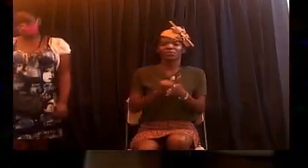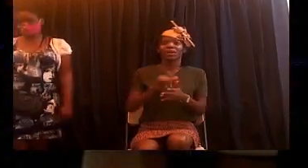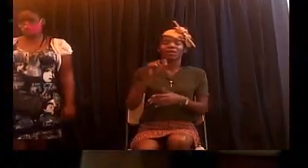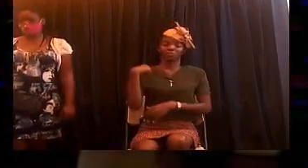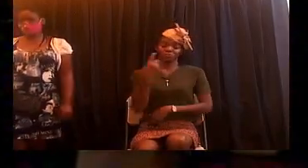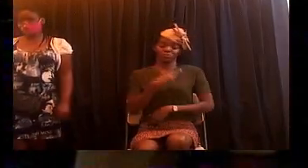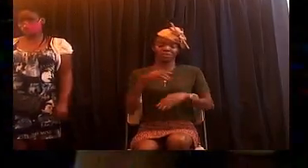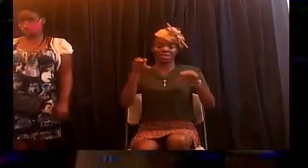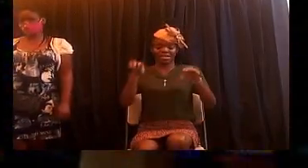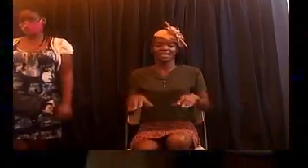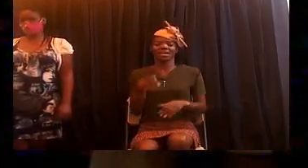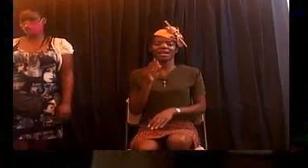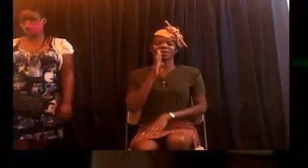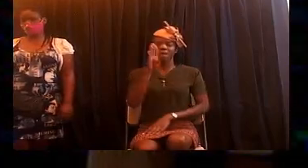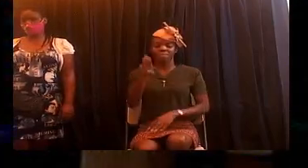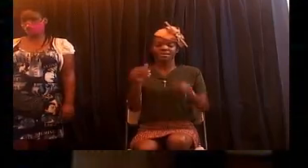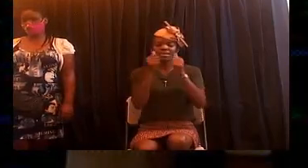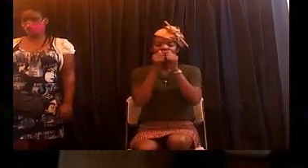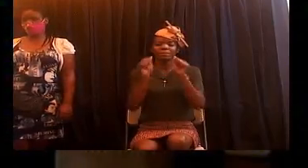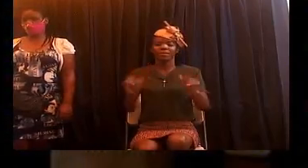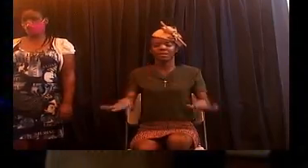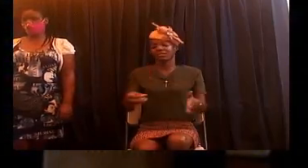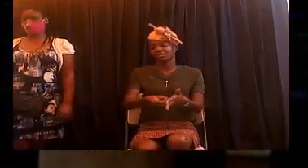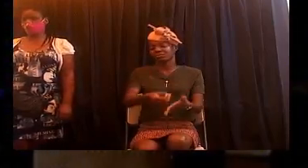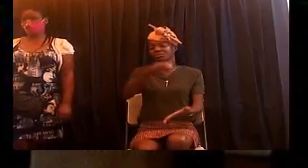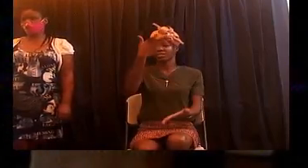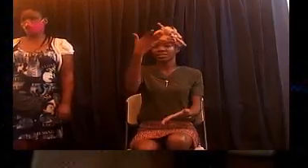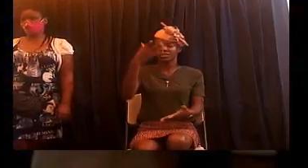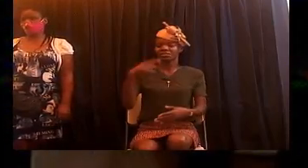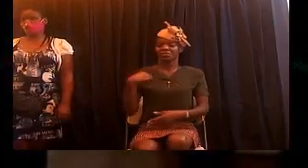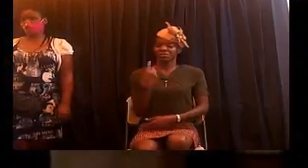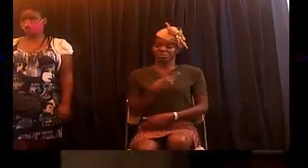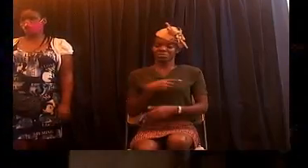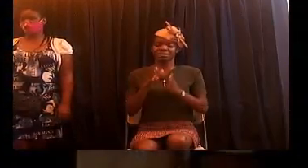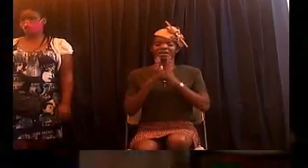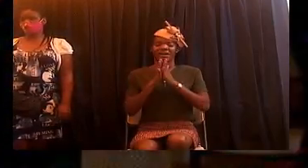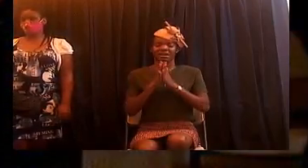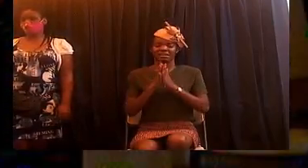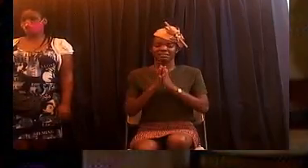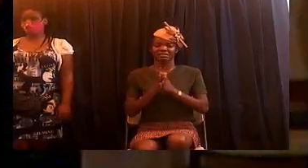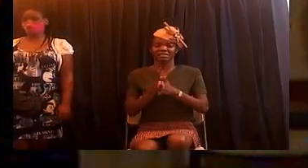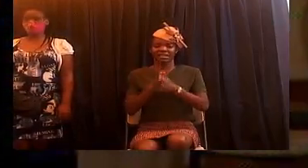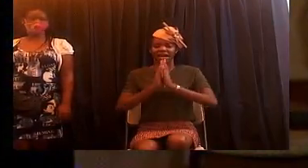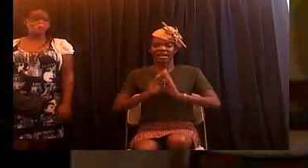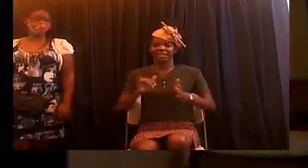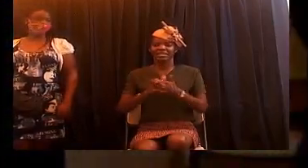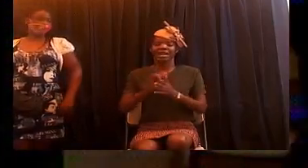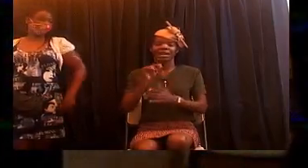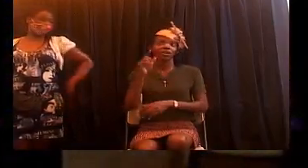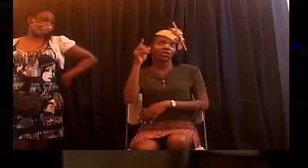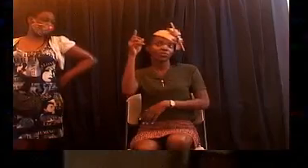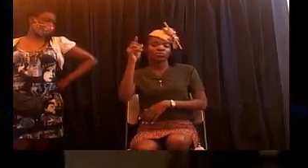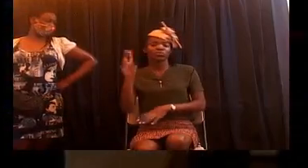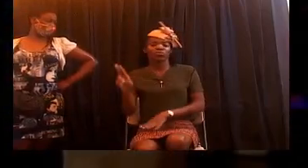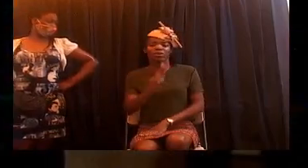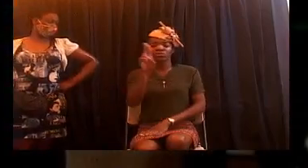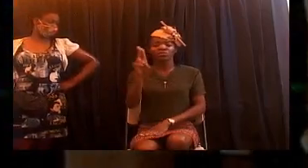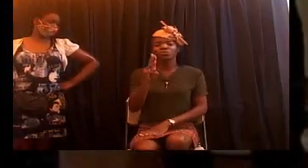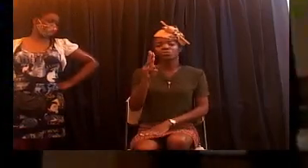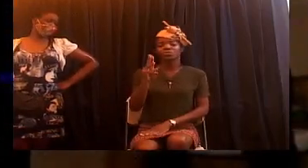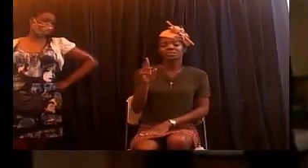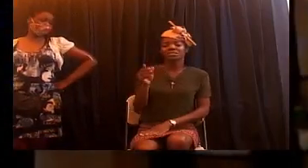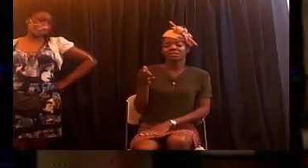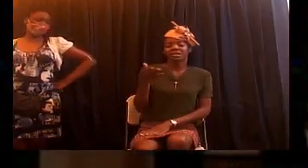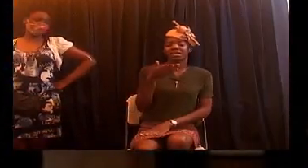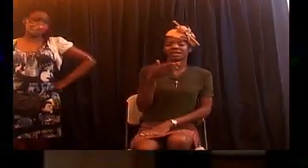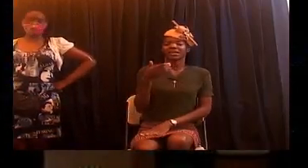blessed abundantly by you. So we ask that you will use him to minister to us, mighty God. Touch